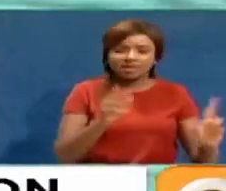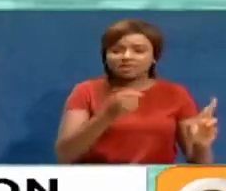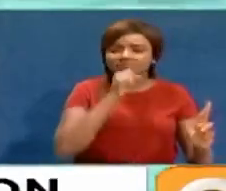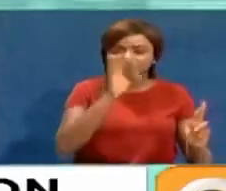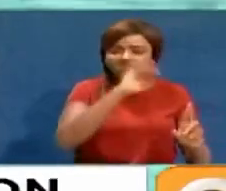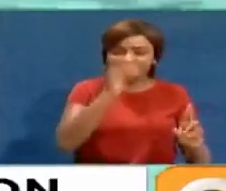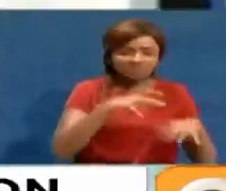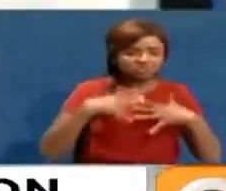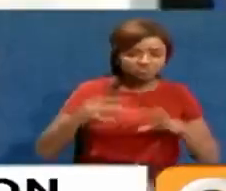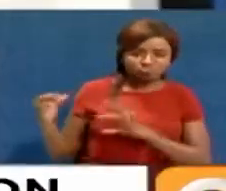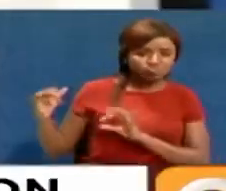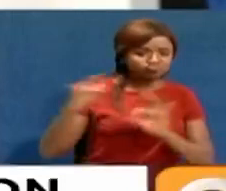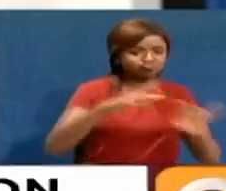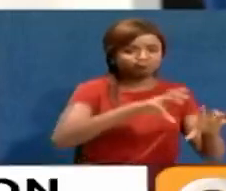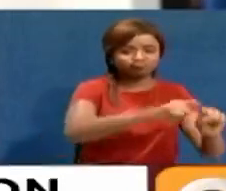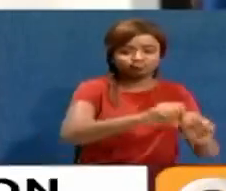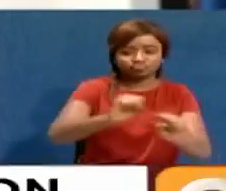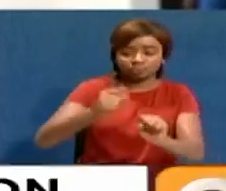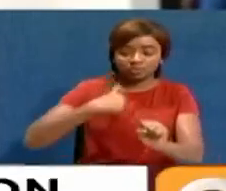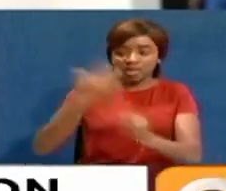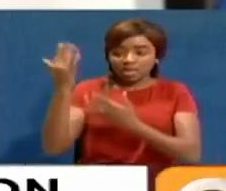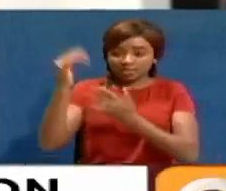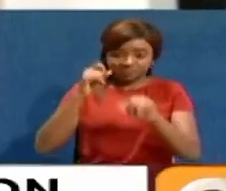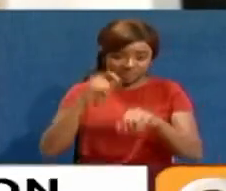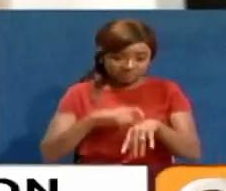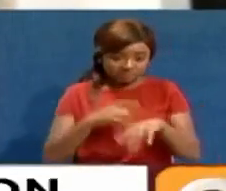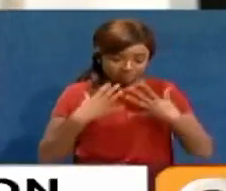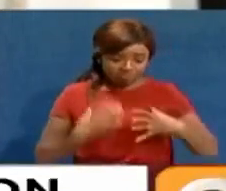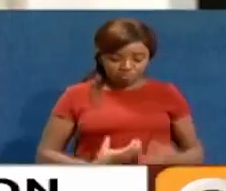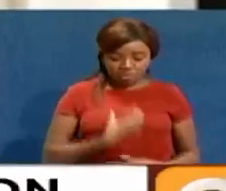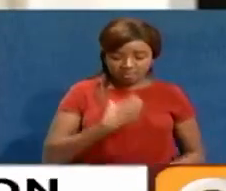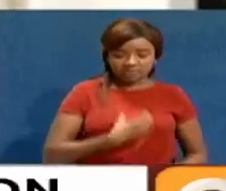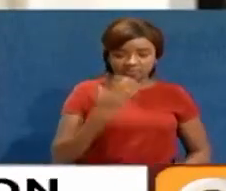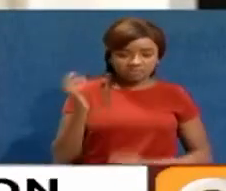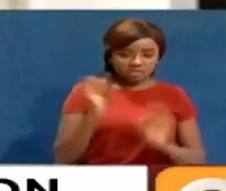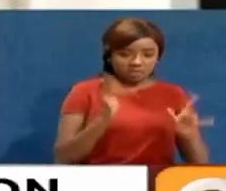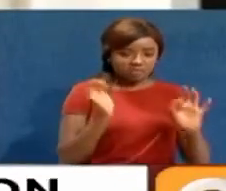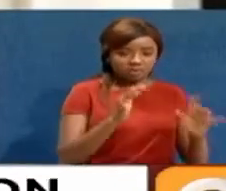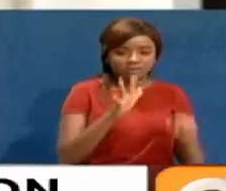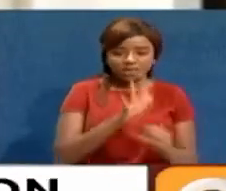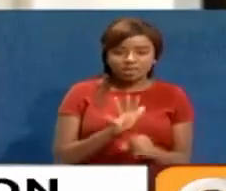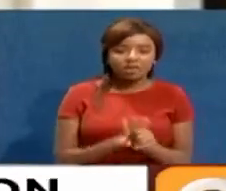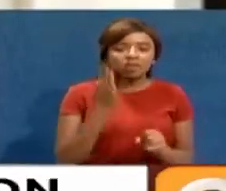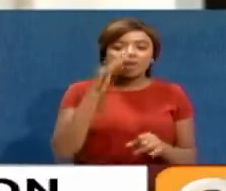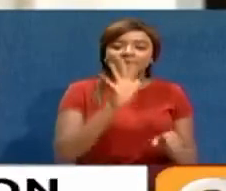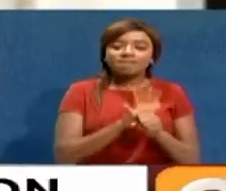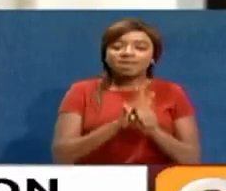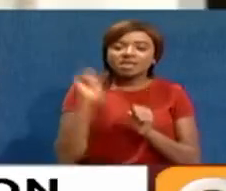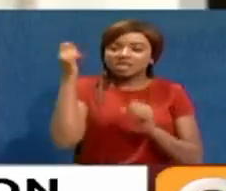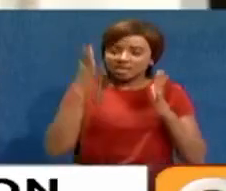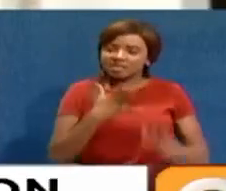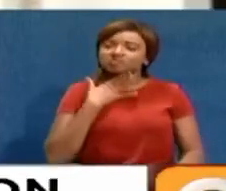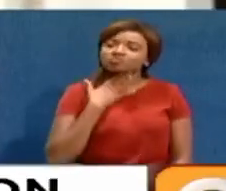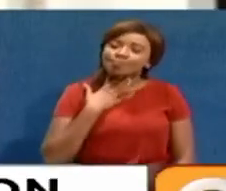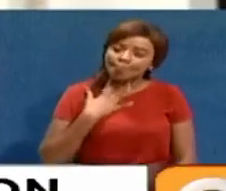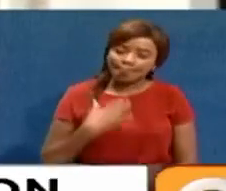50% capacity. Tunatarajia kwamba namba za wageni zitapanda juu kwa sababu wa Kenya wanatamani